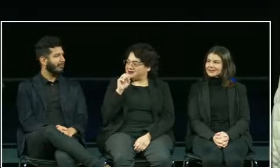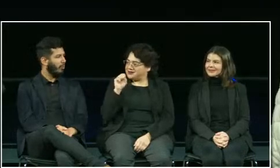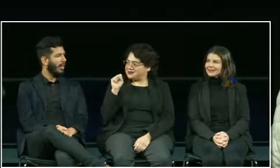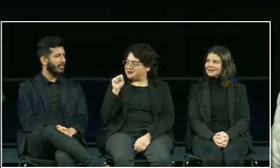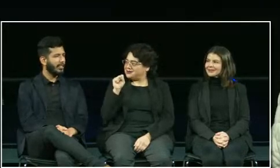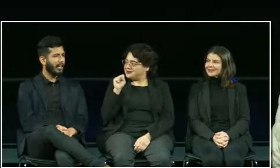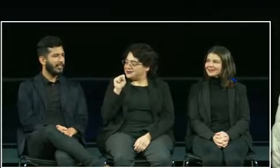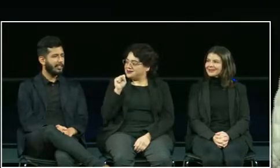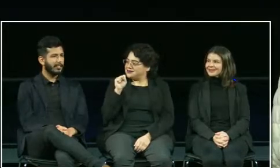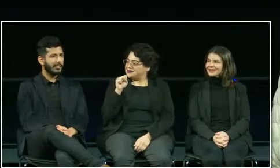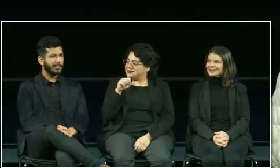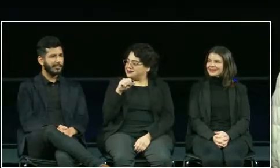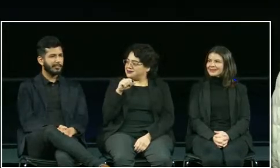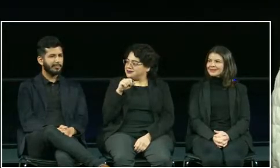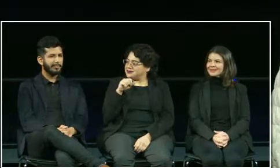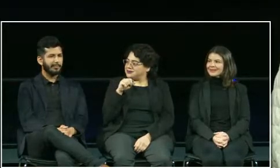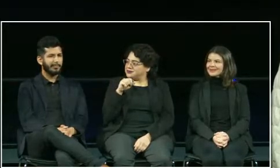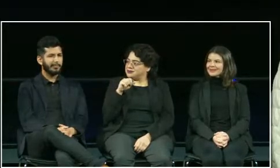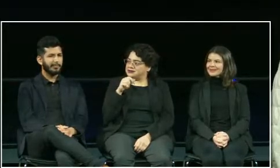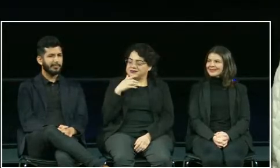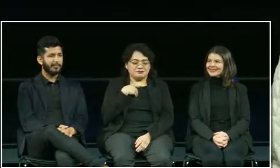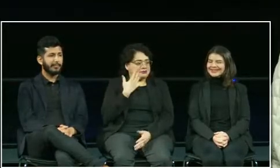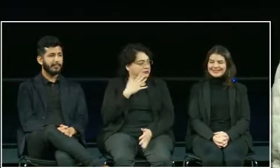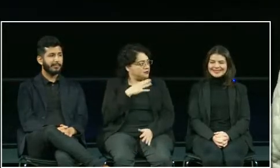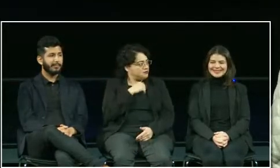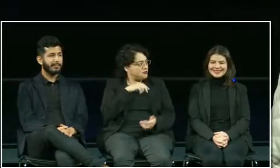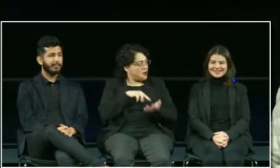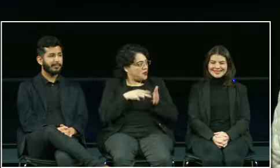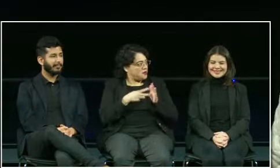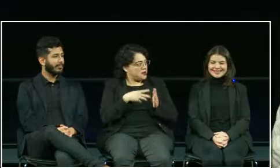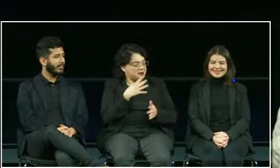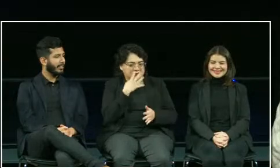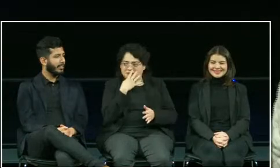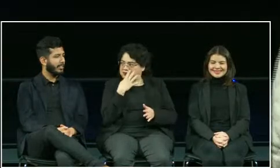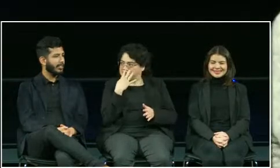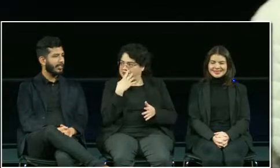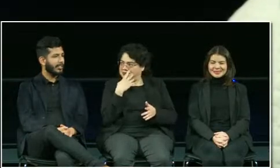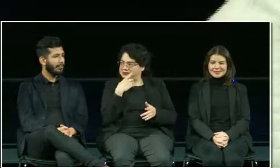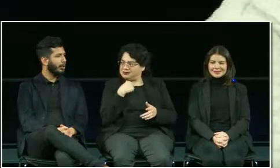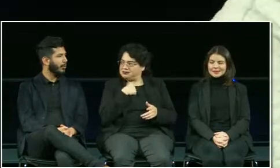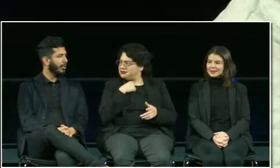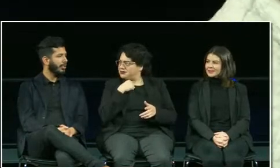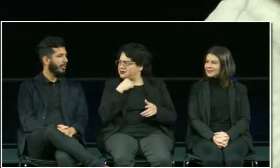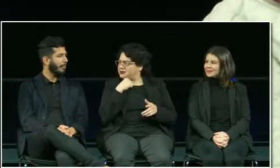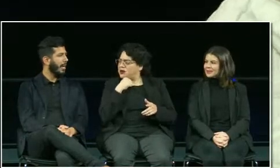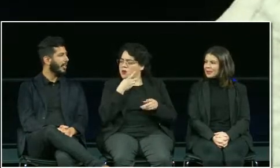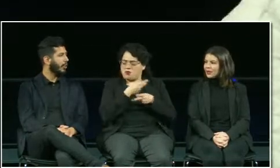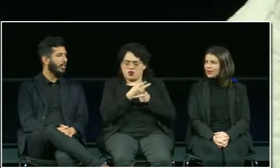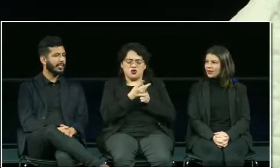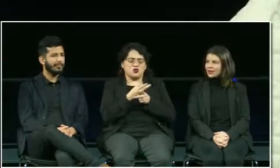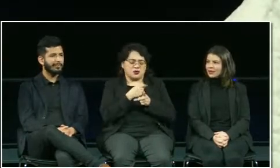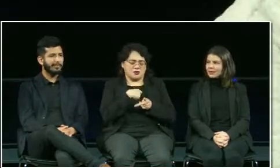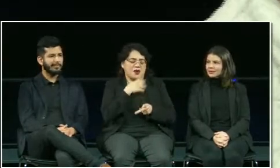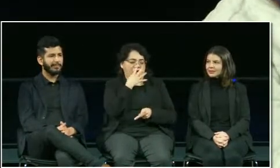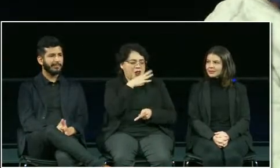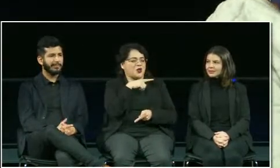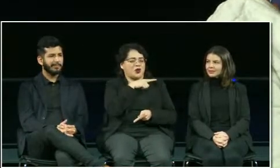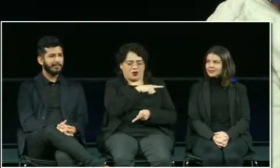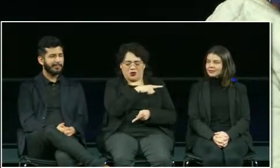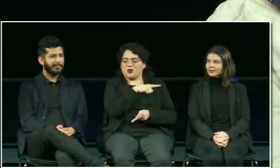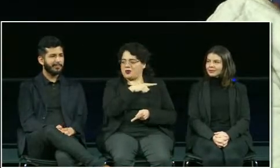know, producers, I'm not overlooking you. I'm being one of you, and I know how often that happens.